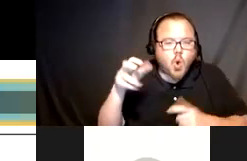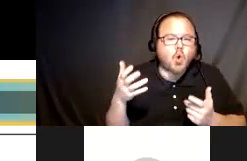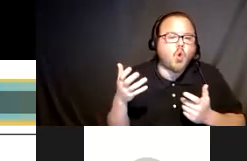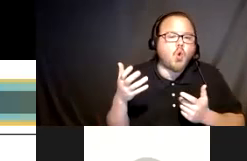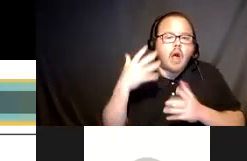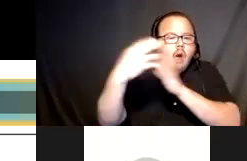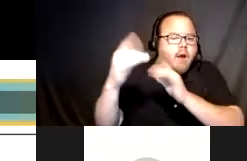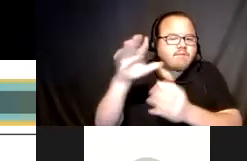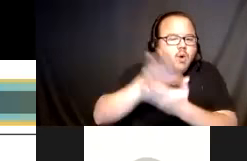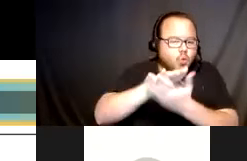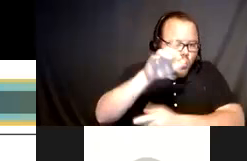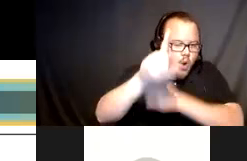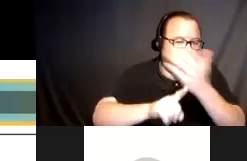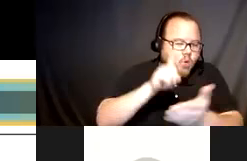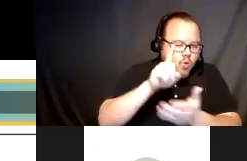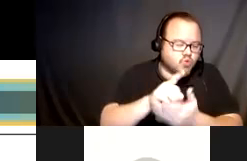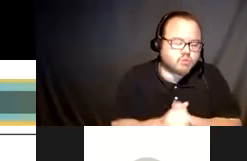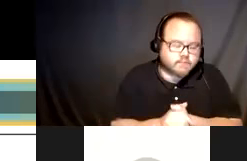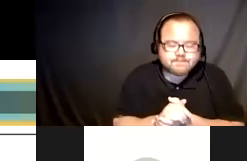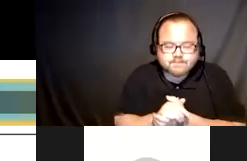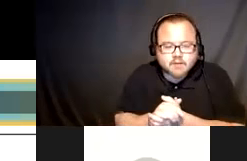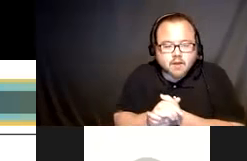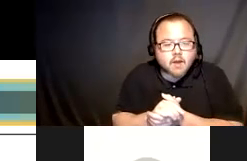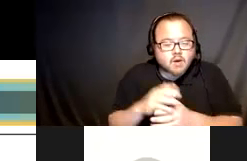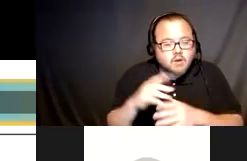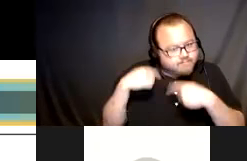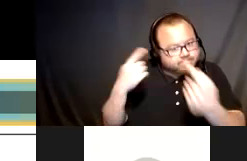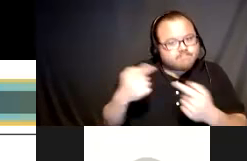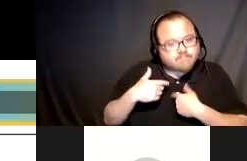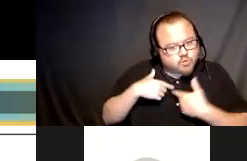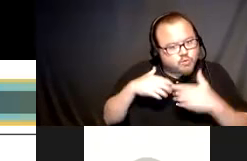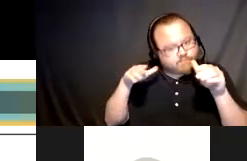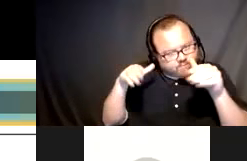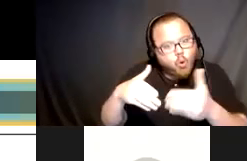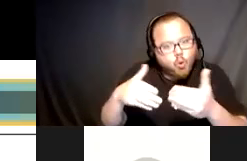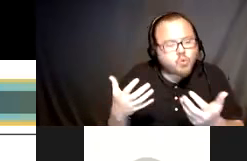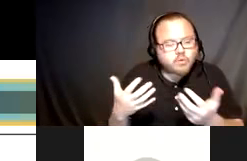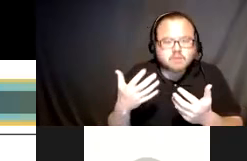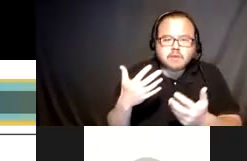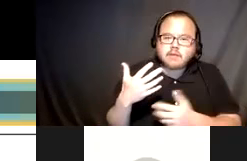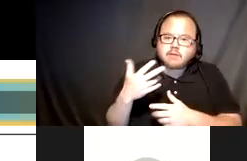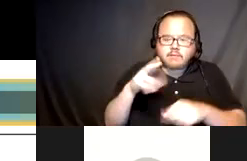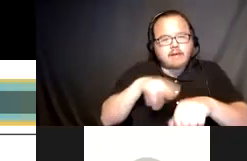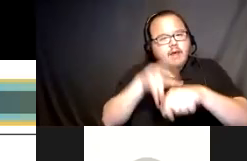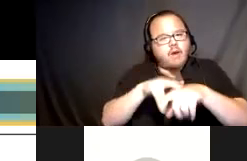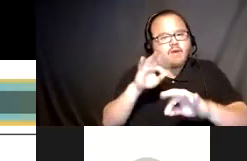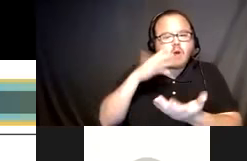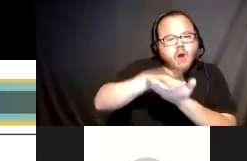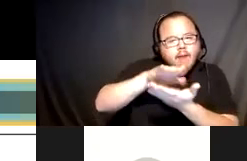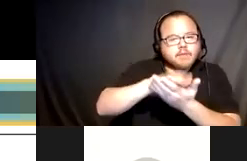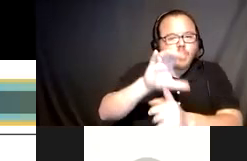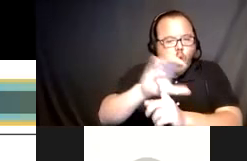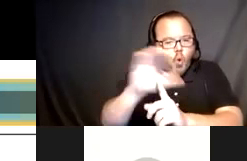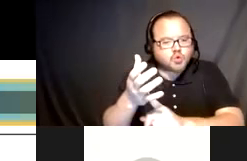outside of school hours. We've also really been focusing on just the nature of our campus culture